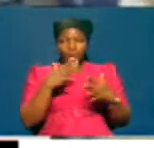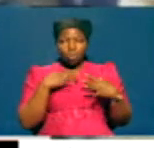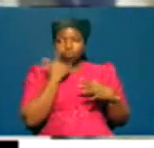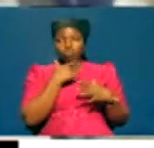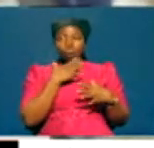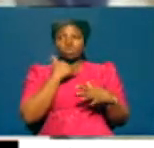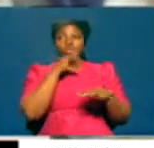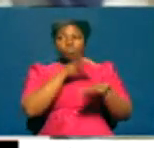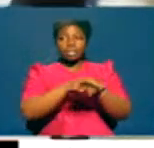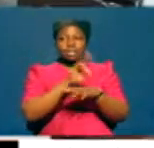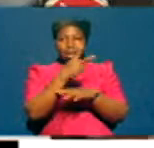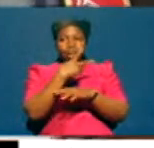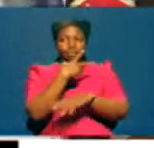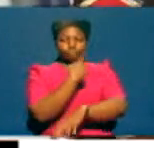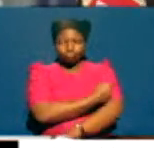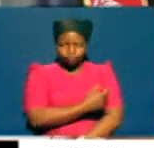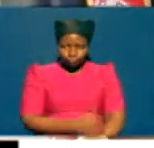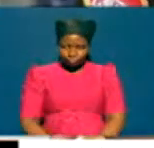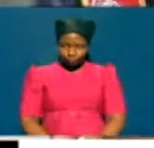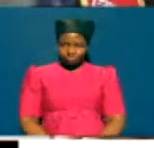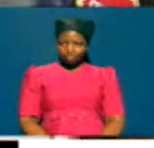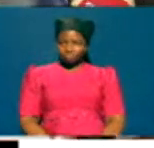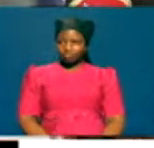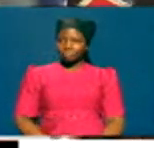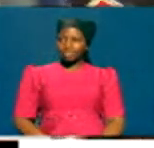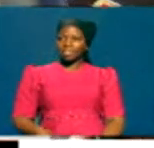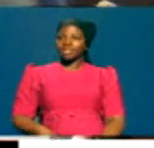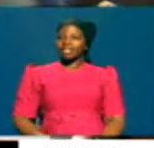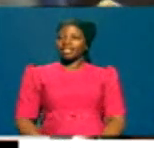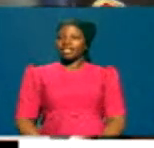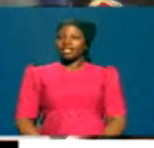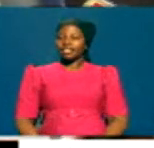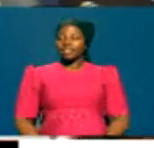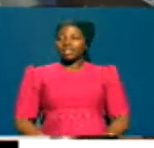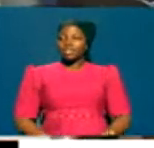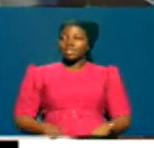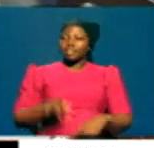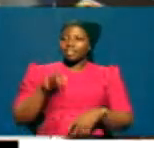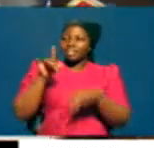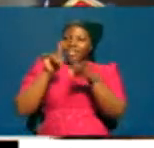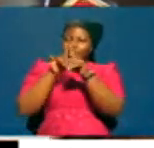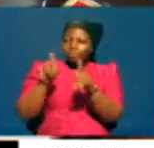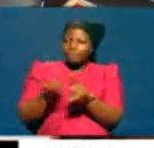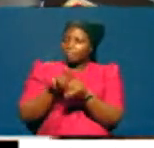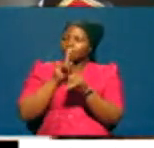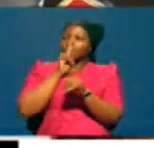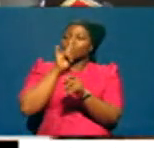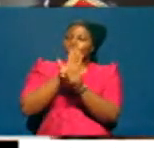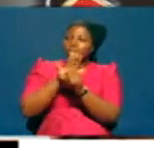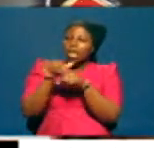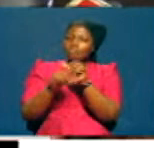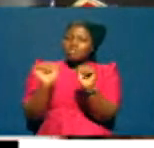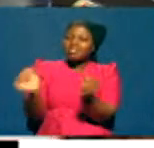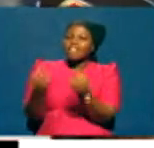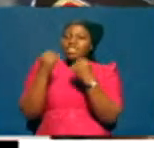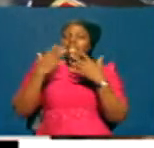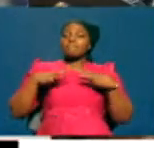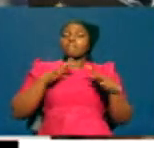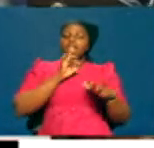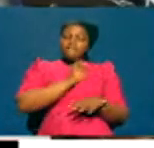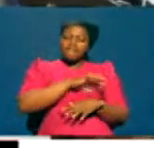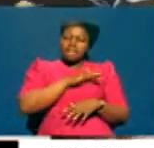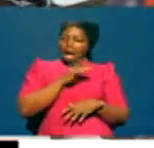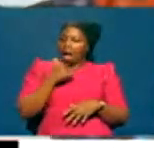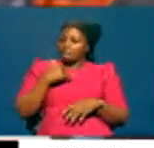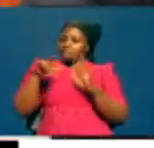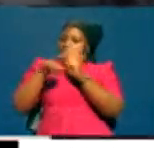second dose. Yes. Okay. What would you say about, as an assurance about the safety of this vaccine? There are fears about the side effects. Some are